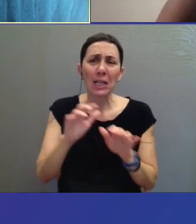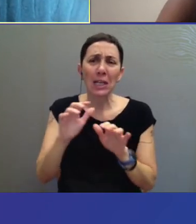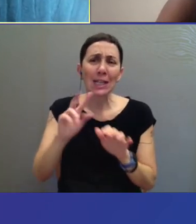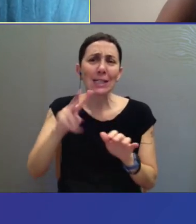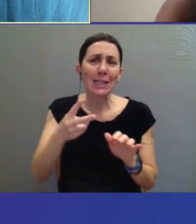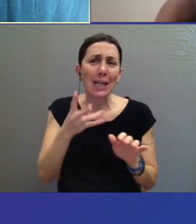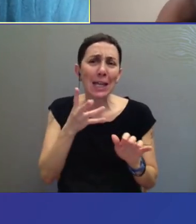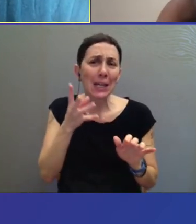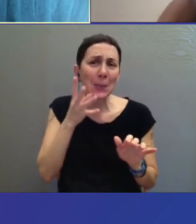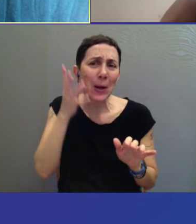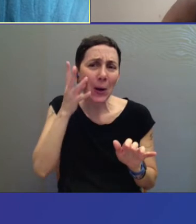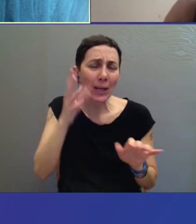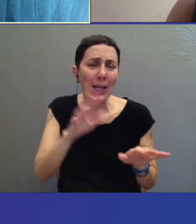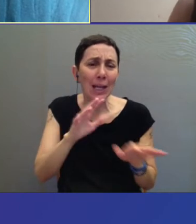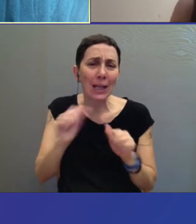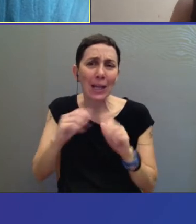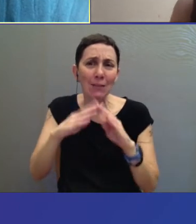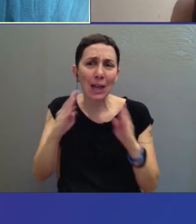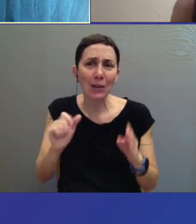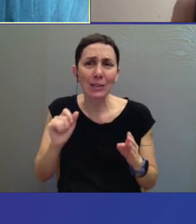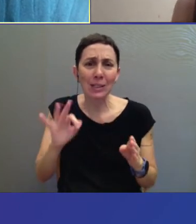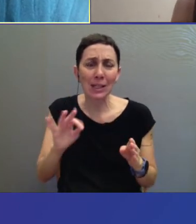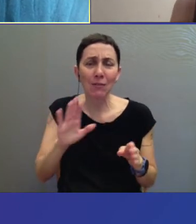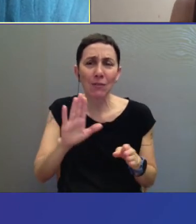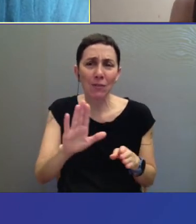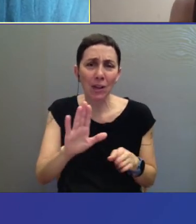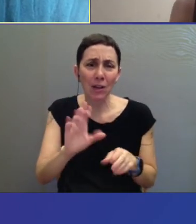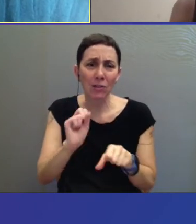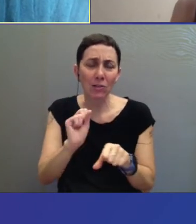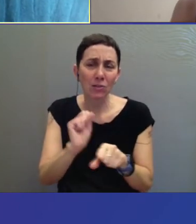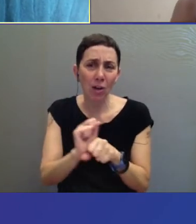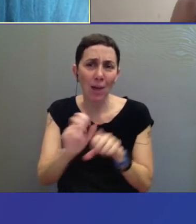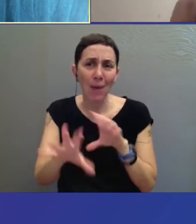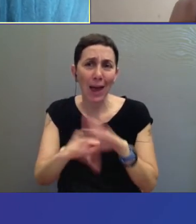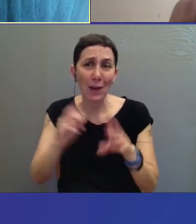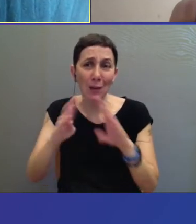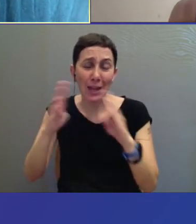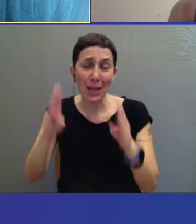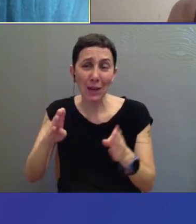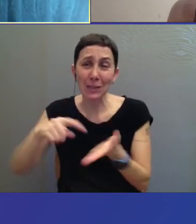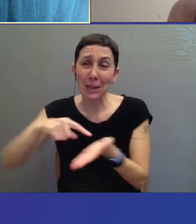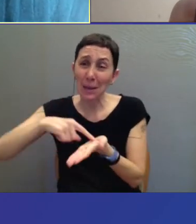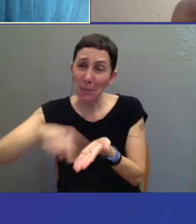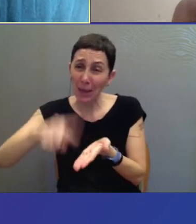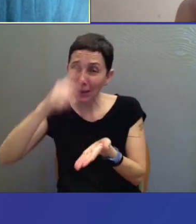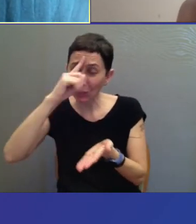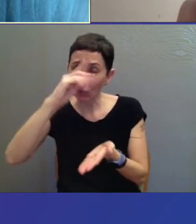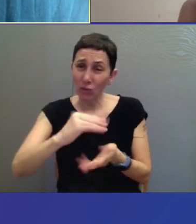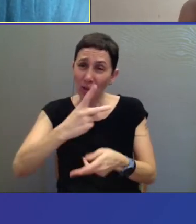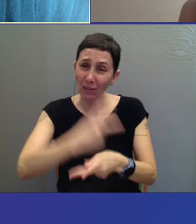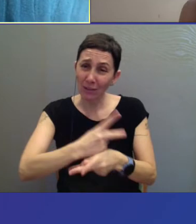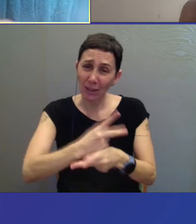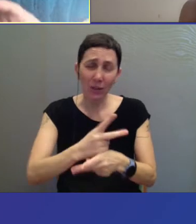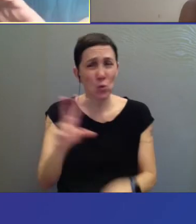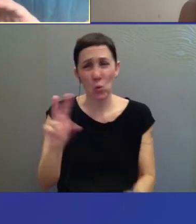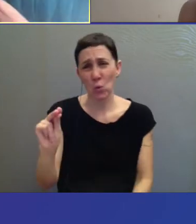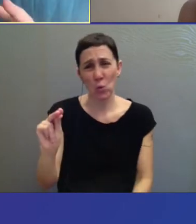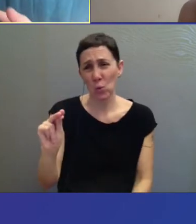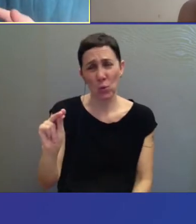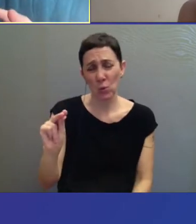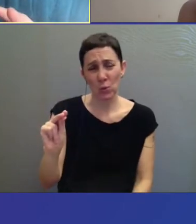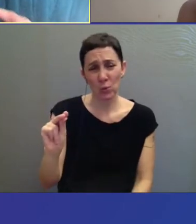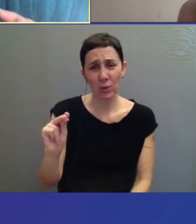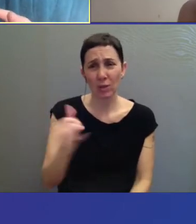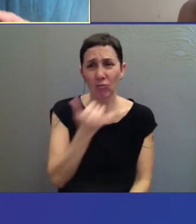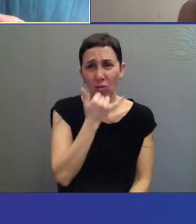can only leave the house if their job or what they're doing out of the house pays for the childcare. That's not true.